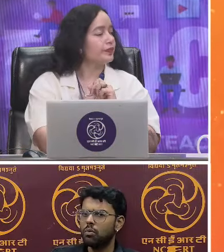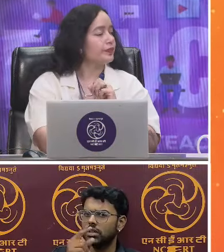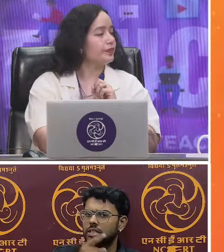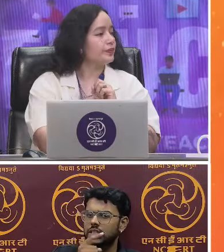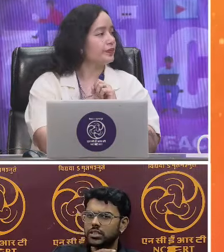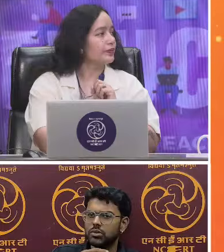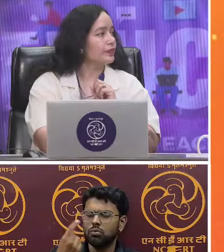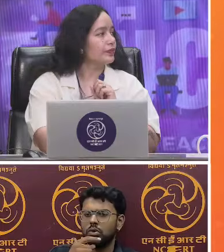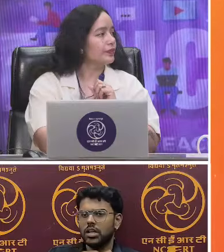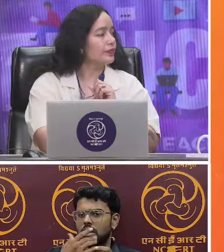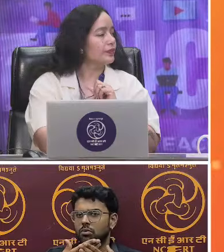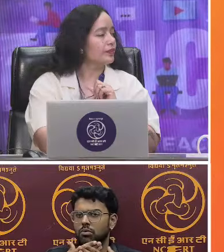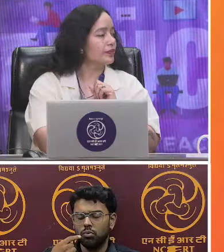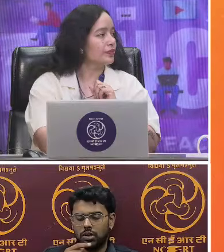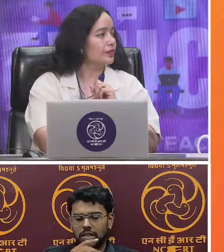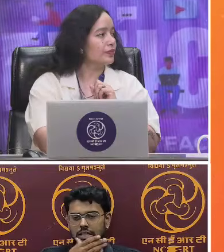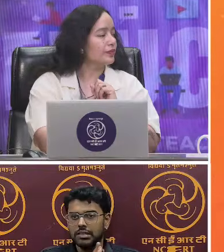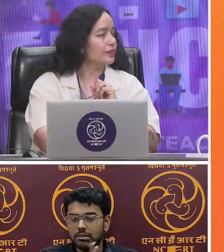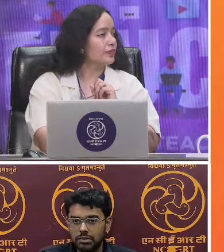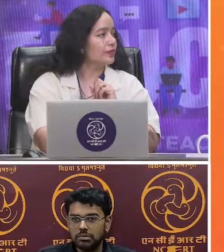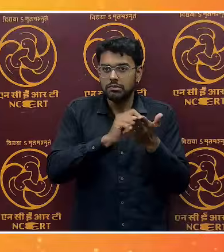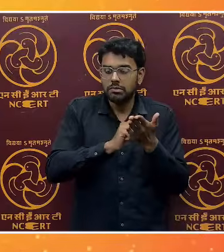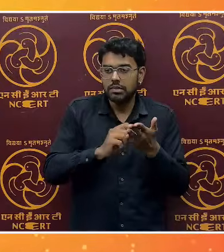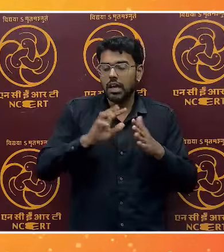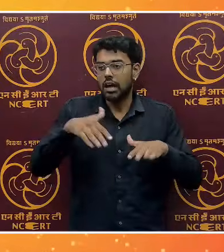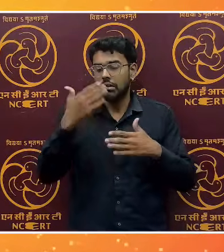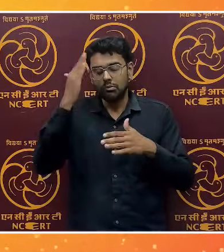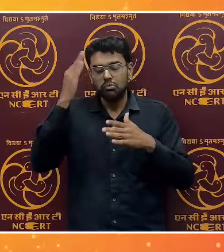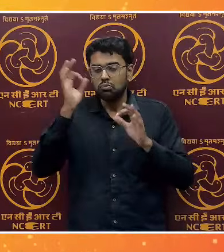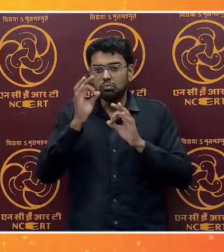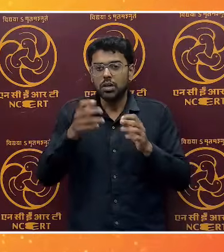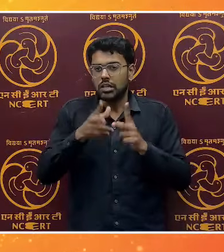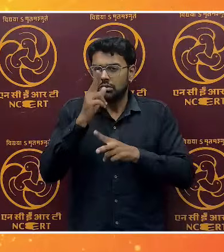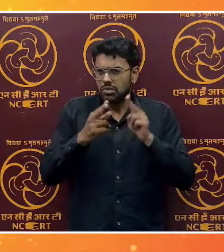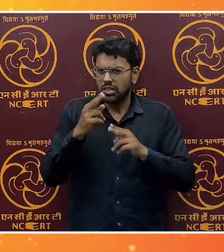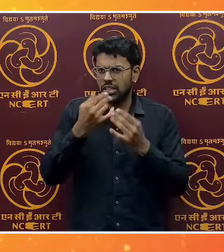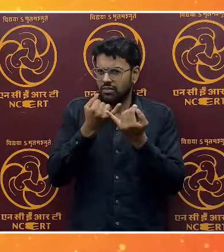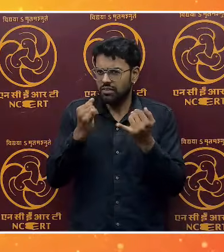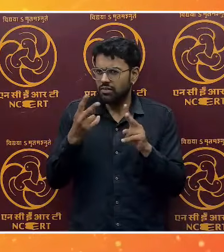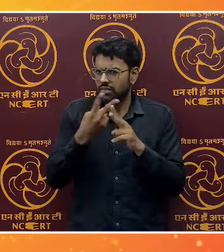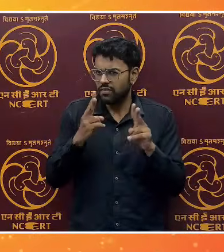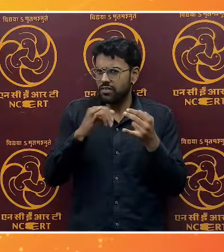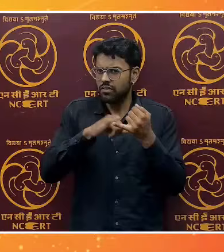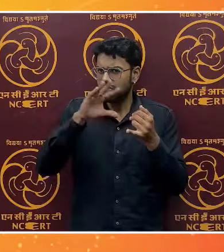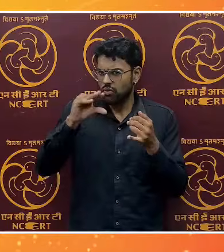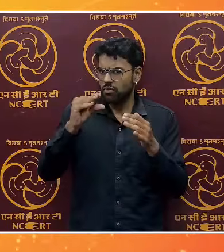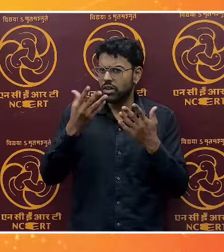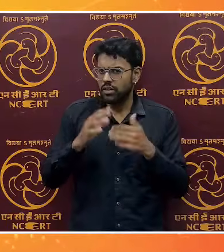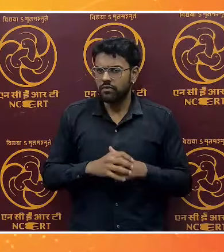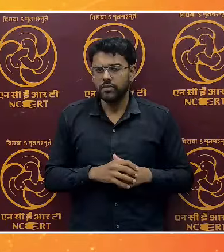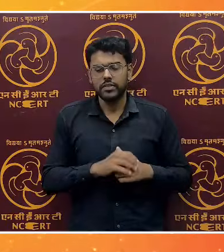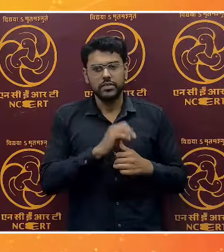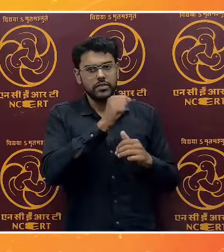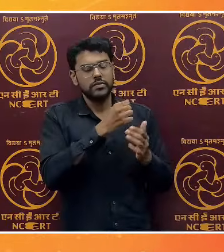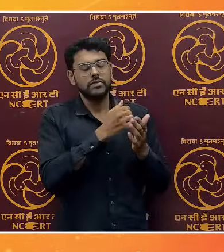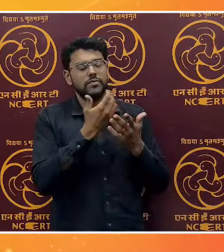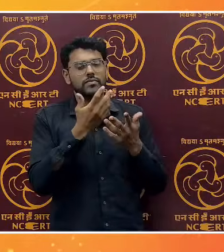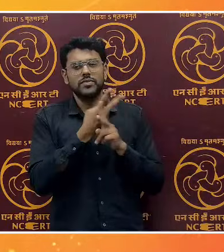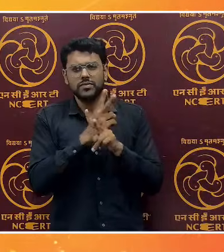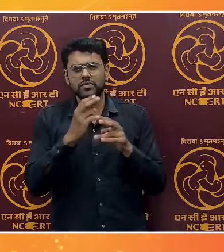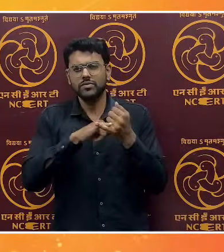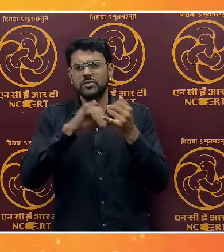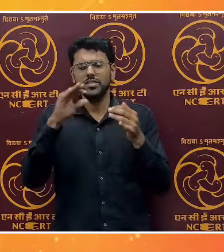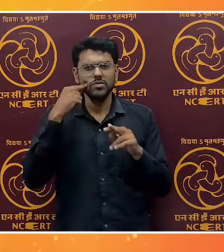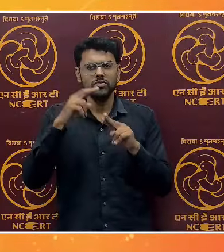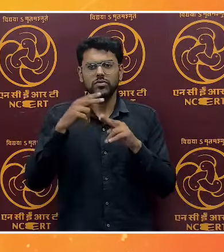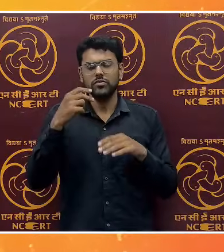educators who are not that tech savvy, don't know how to edit much, are there simple software that can help them? Yes. If you're